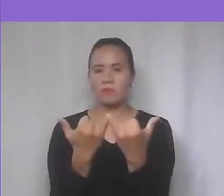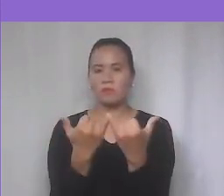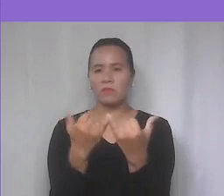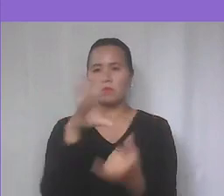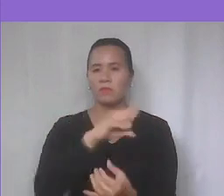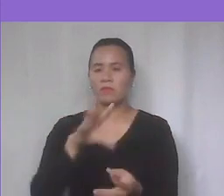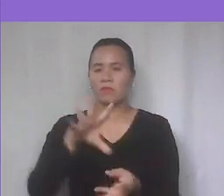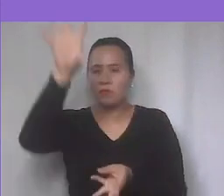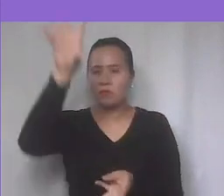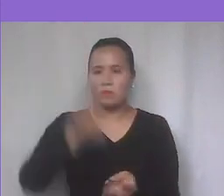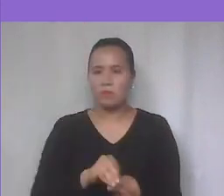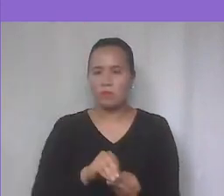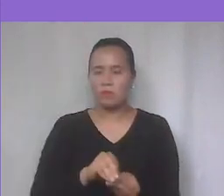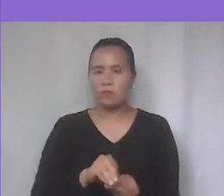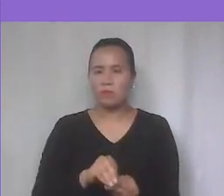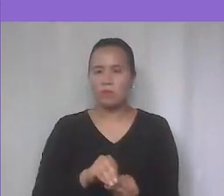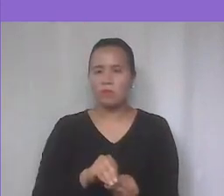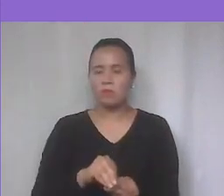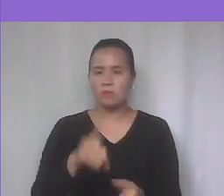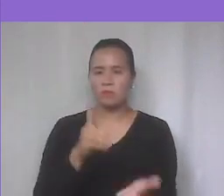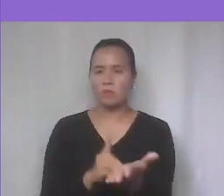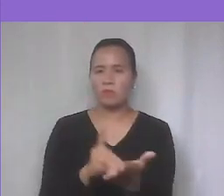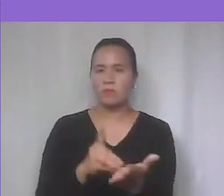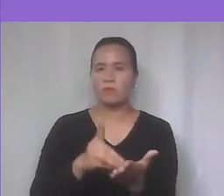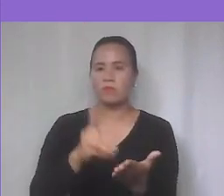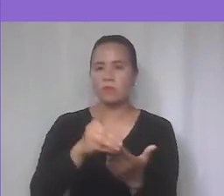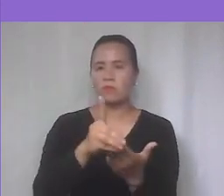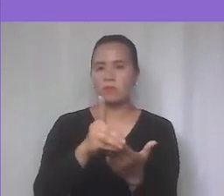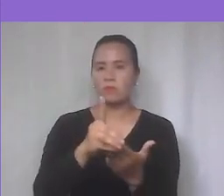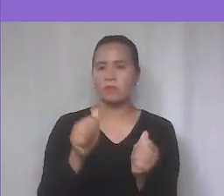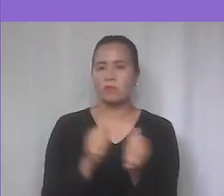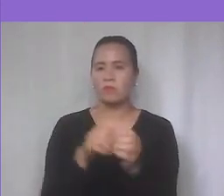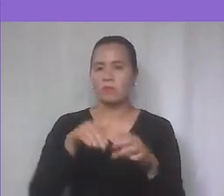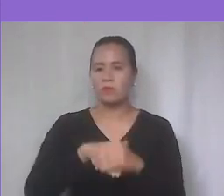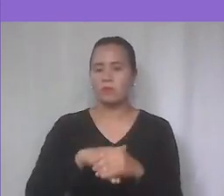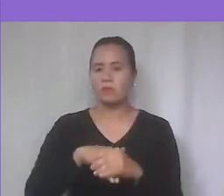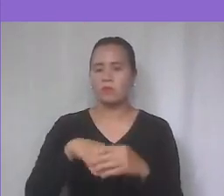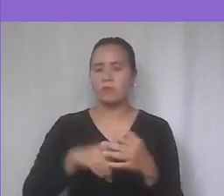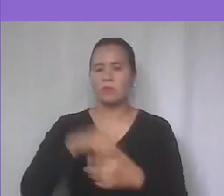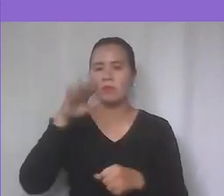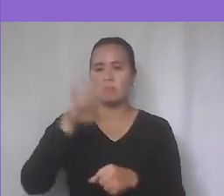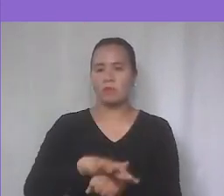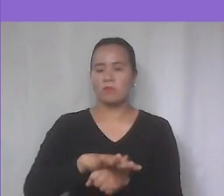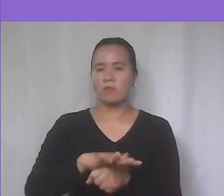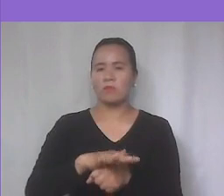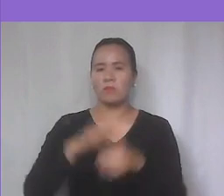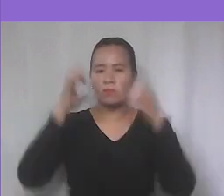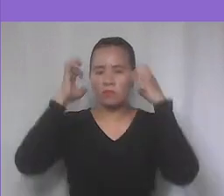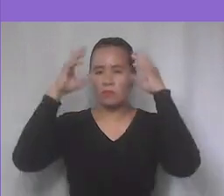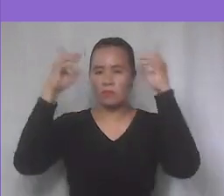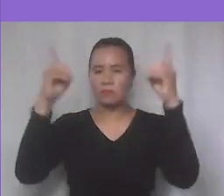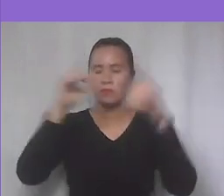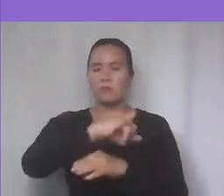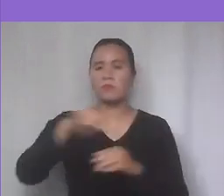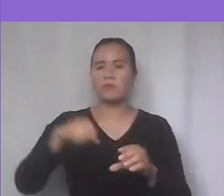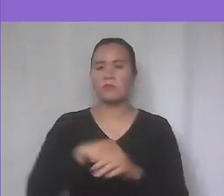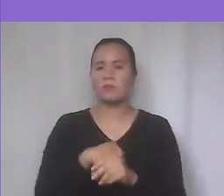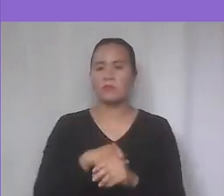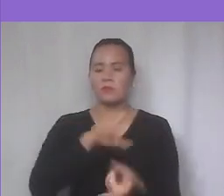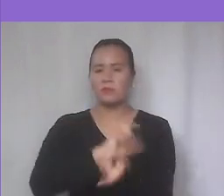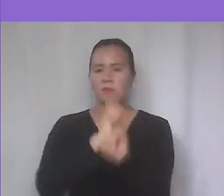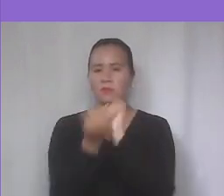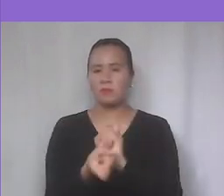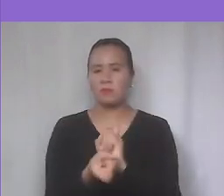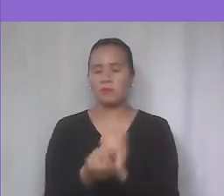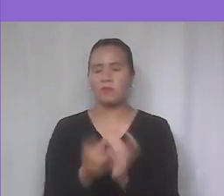eradicating exclusion within and from education. It involves changes and